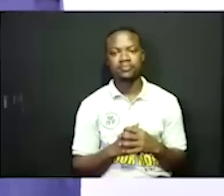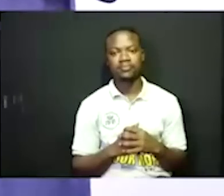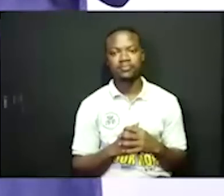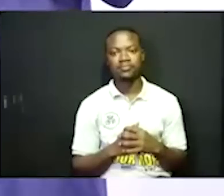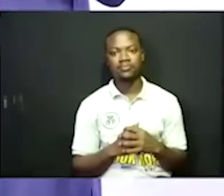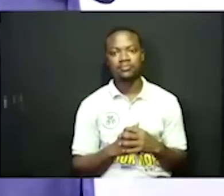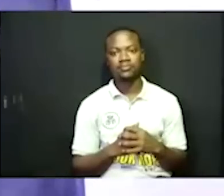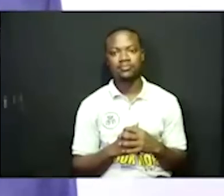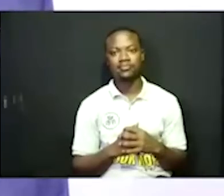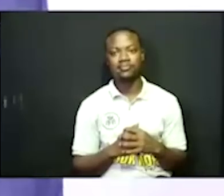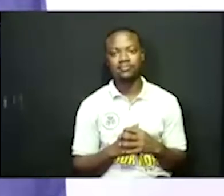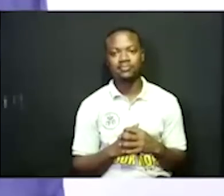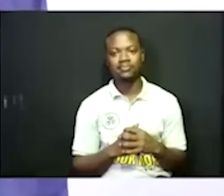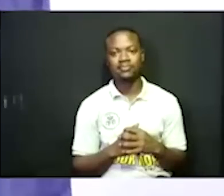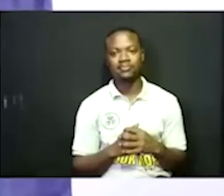more.